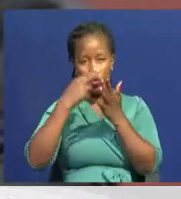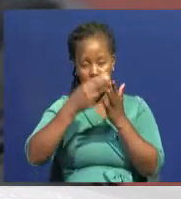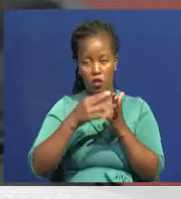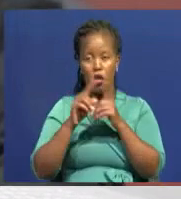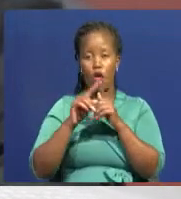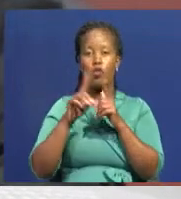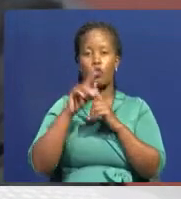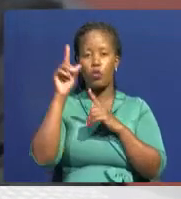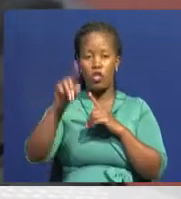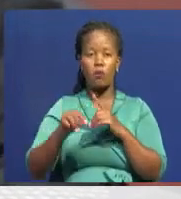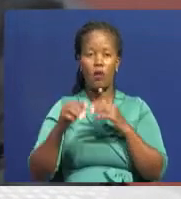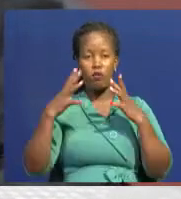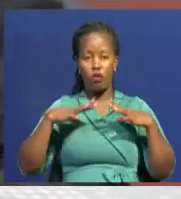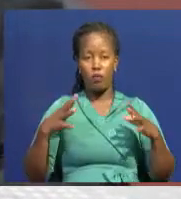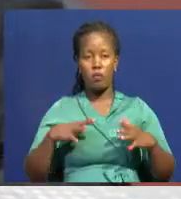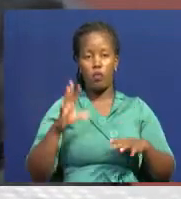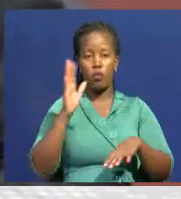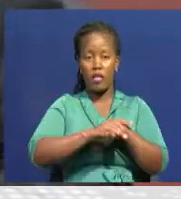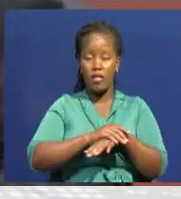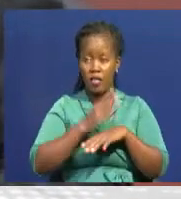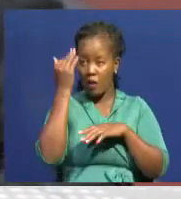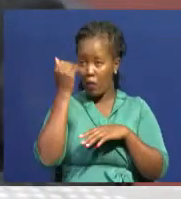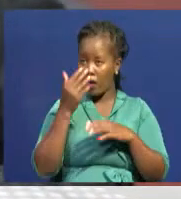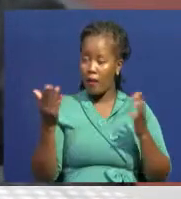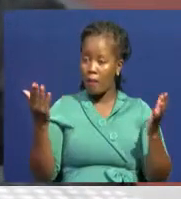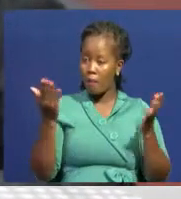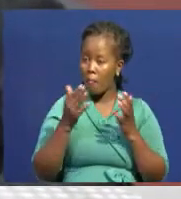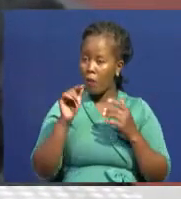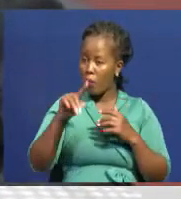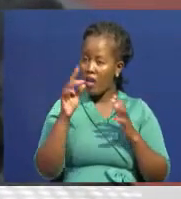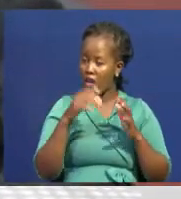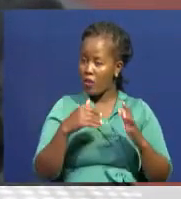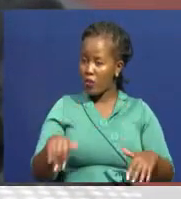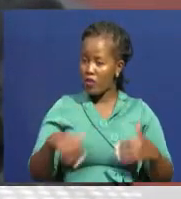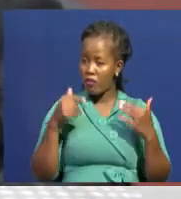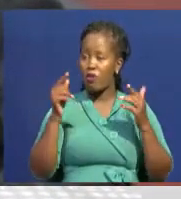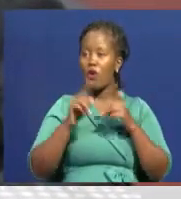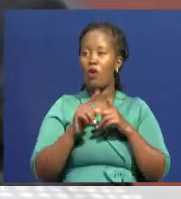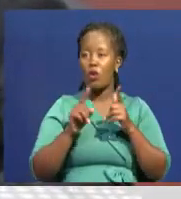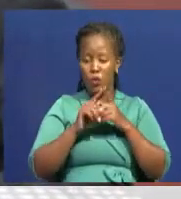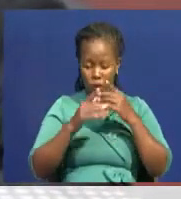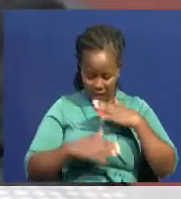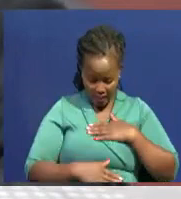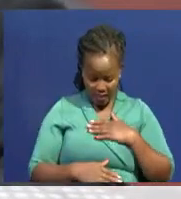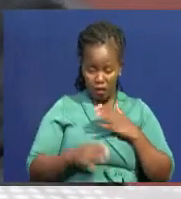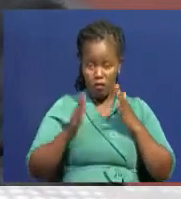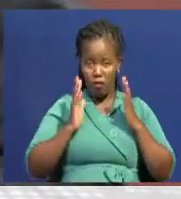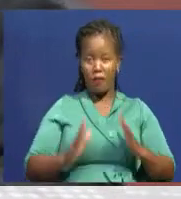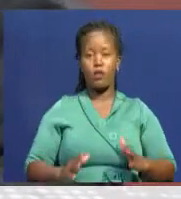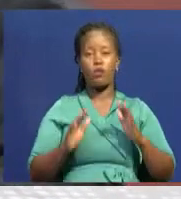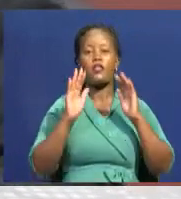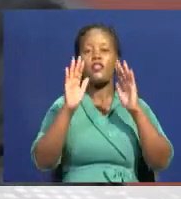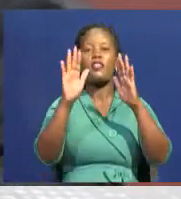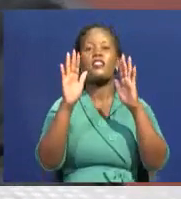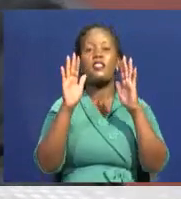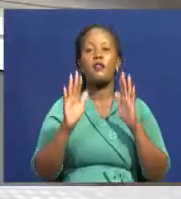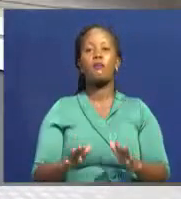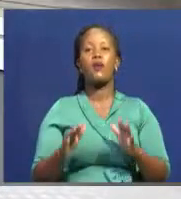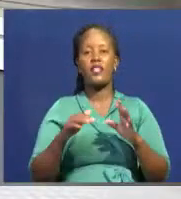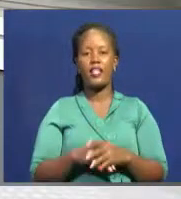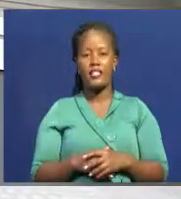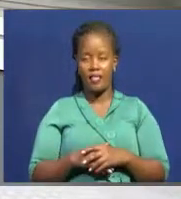a house, because actually where you live, it's actually the dignity of a person is very important in our humanity.